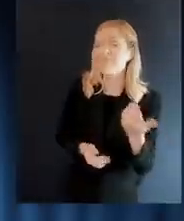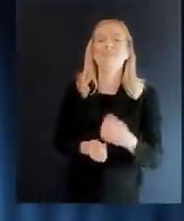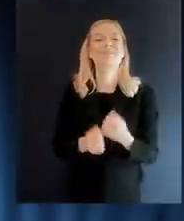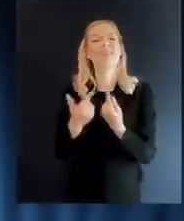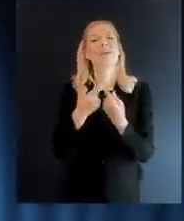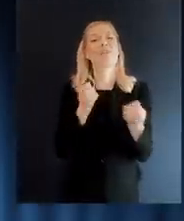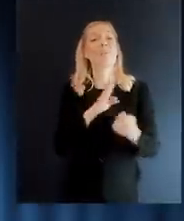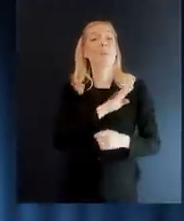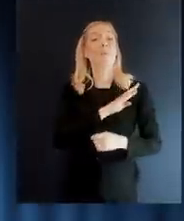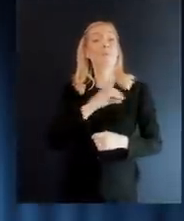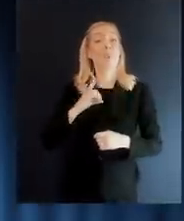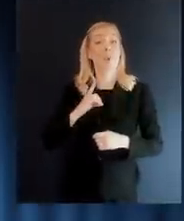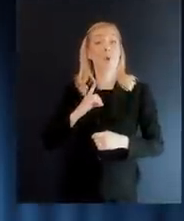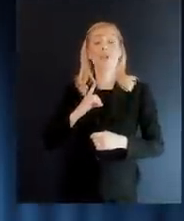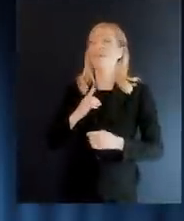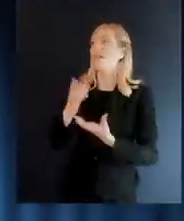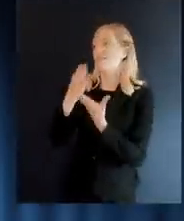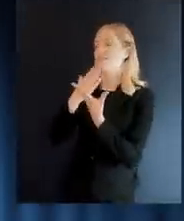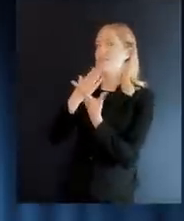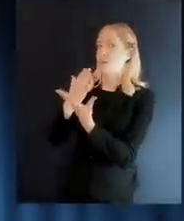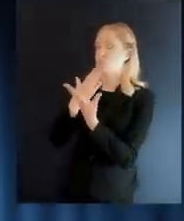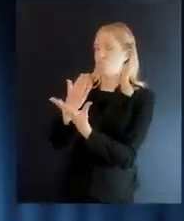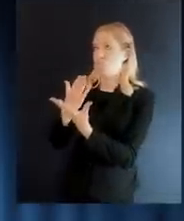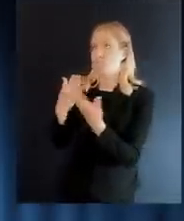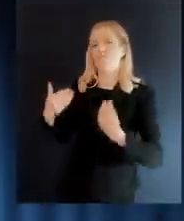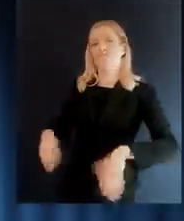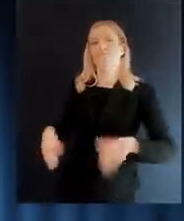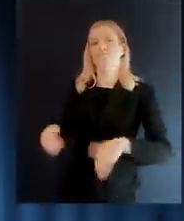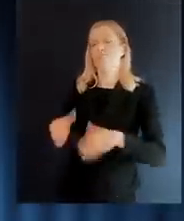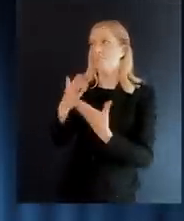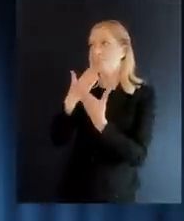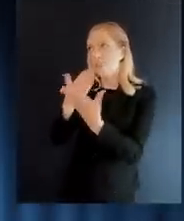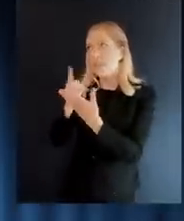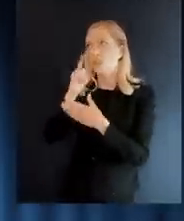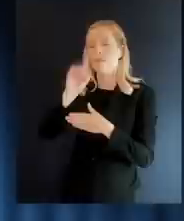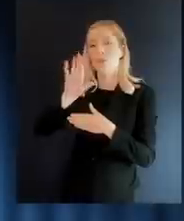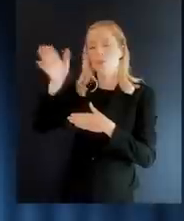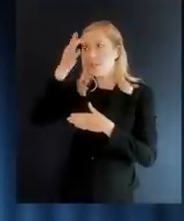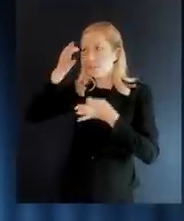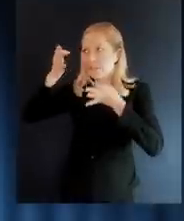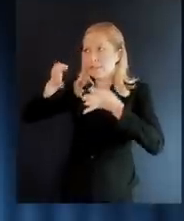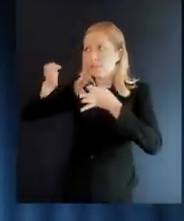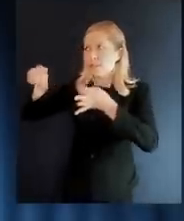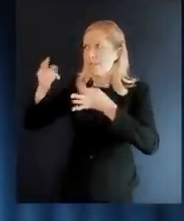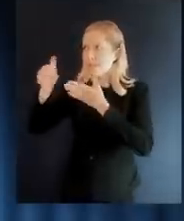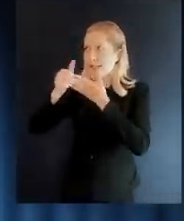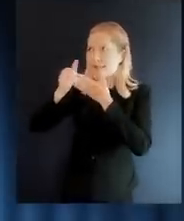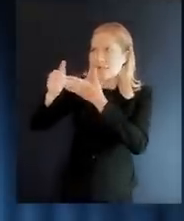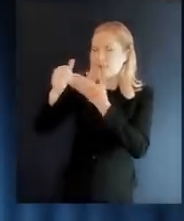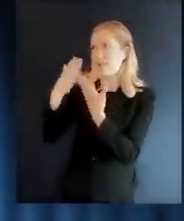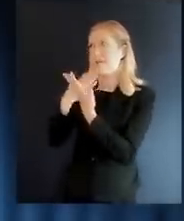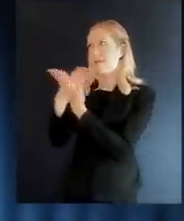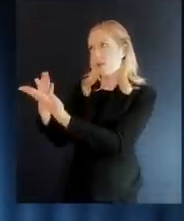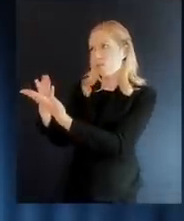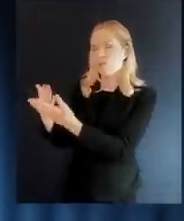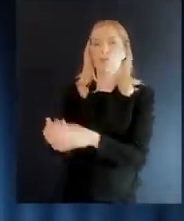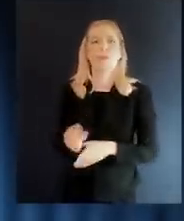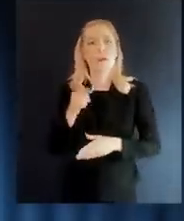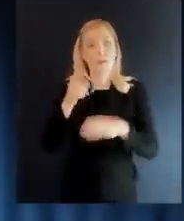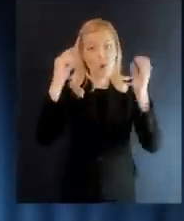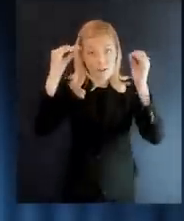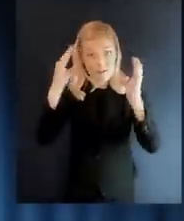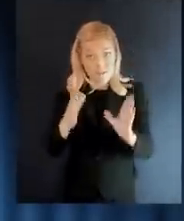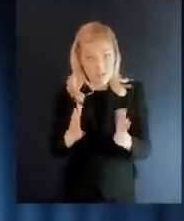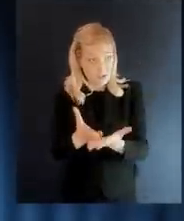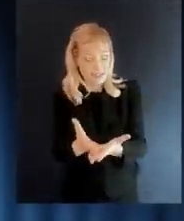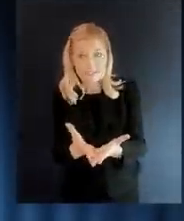your dedication to our students throughout our district. To our faculty, thank you for your undying commitment